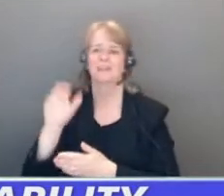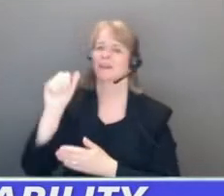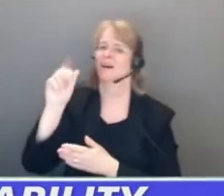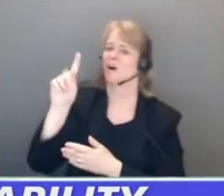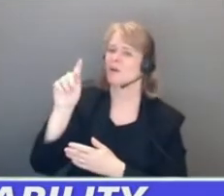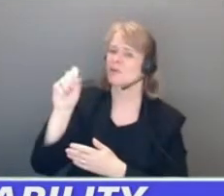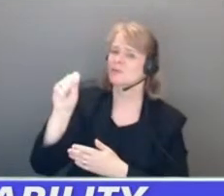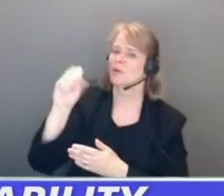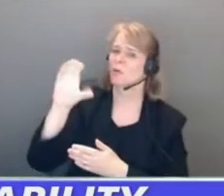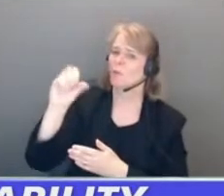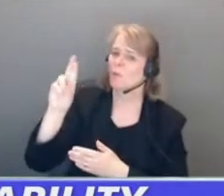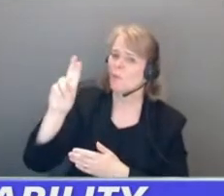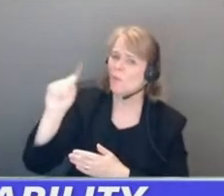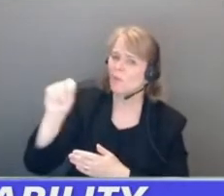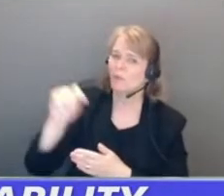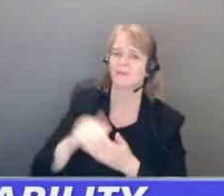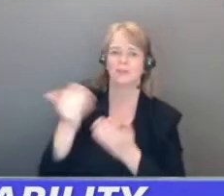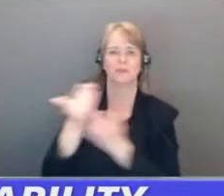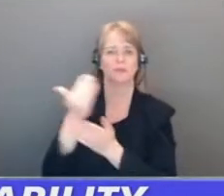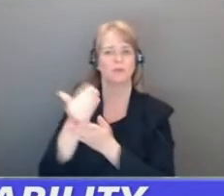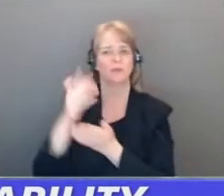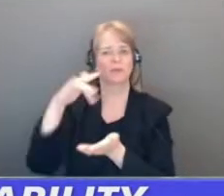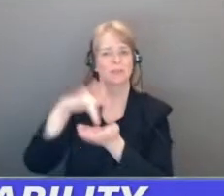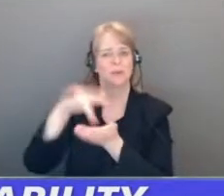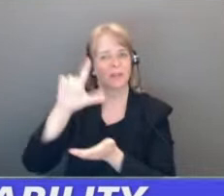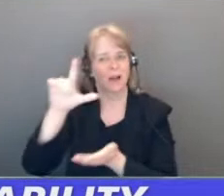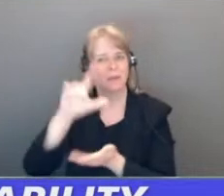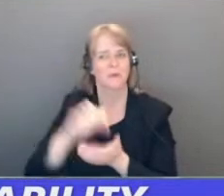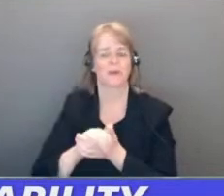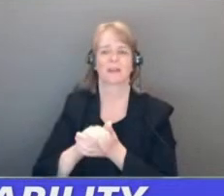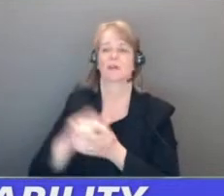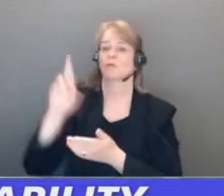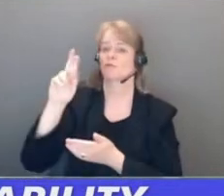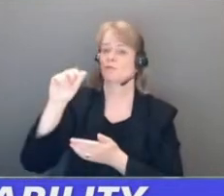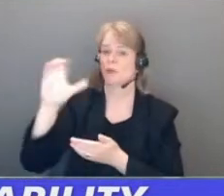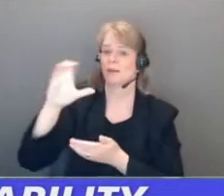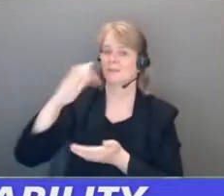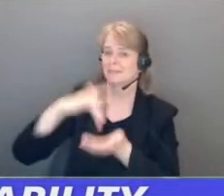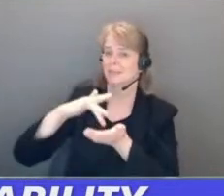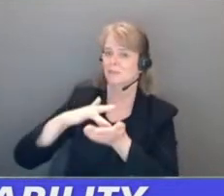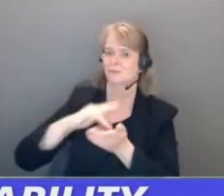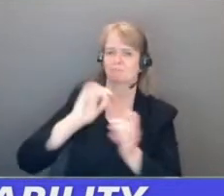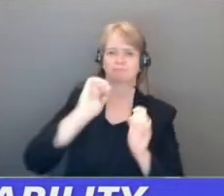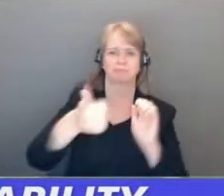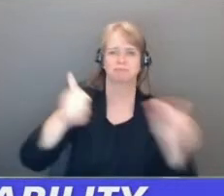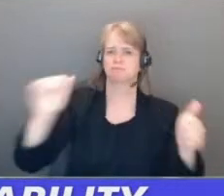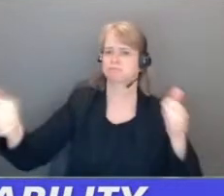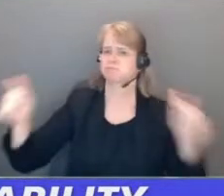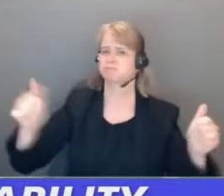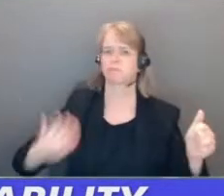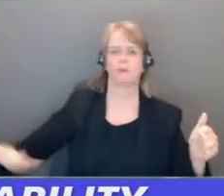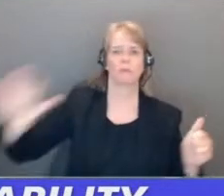Library, obviously the recreation centres in all parts of the city. We had more cranes in